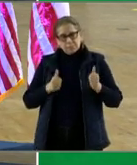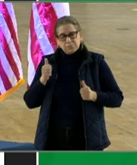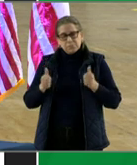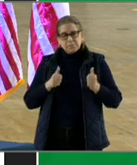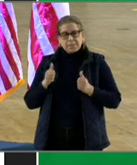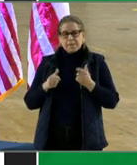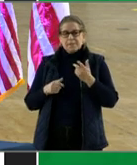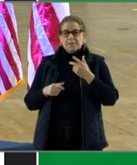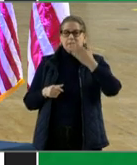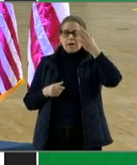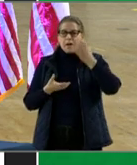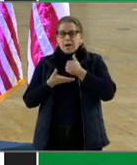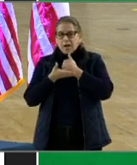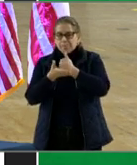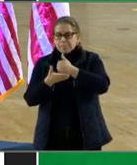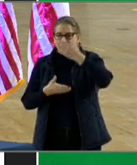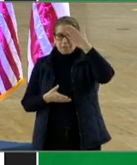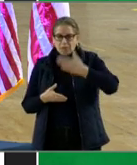are out there in